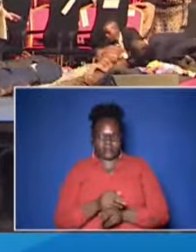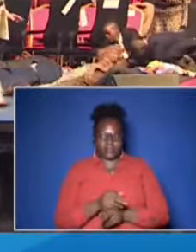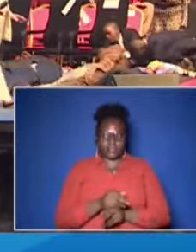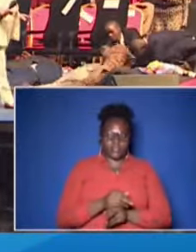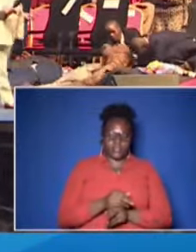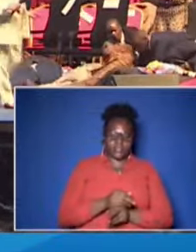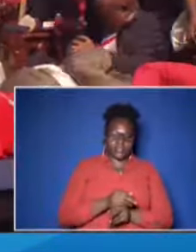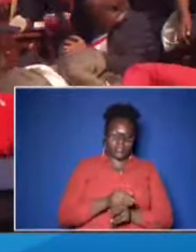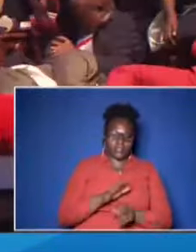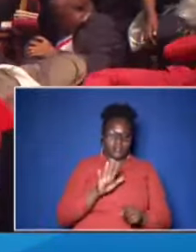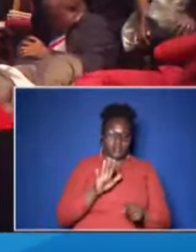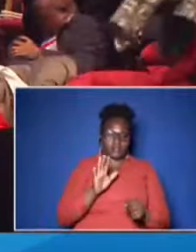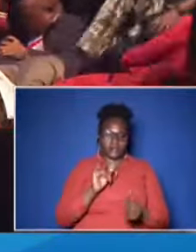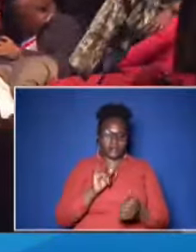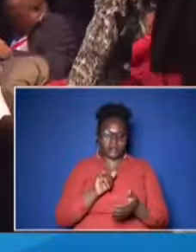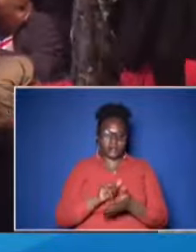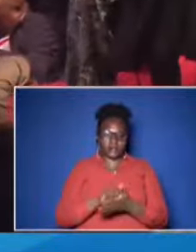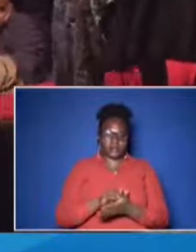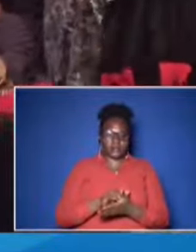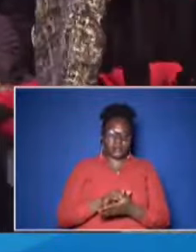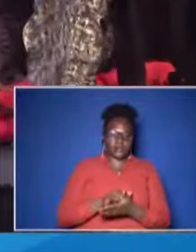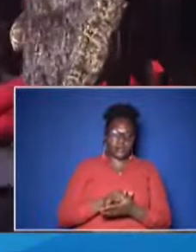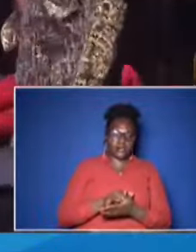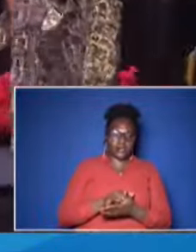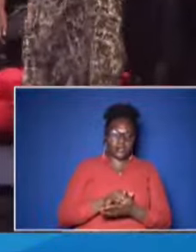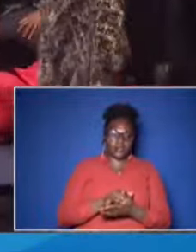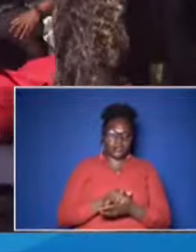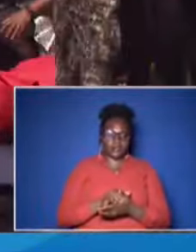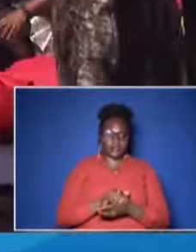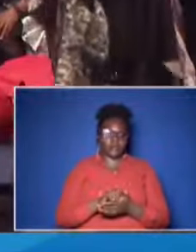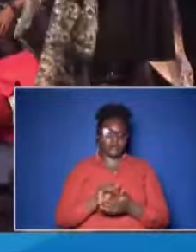river that never